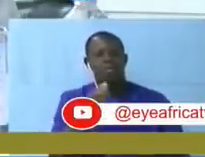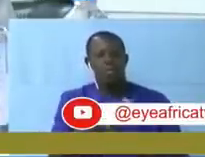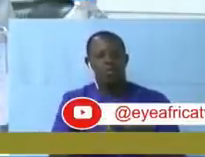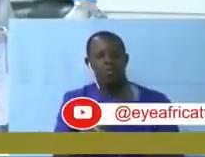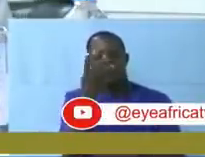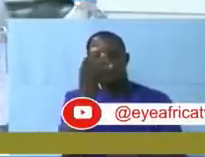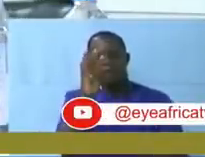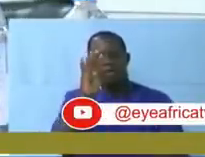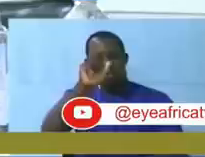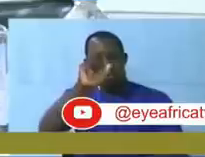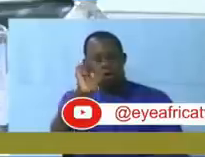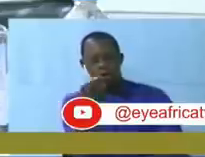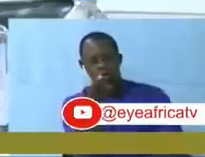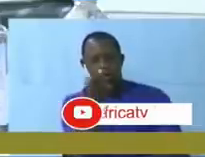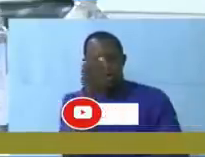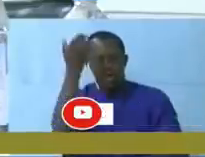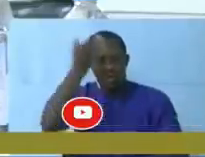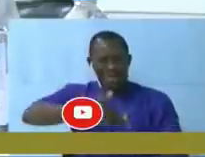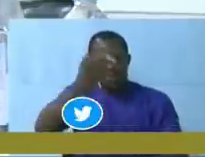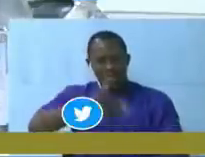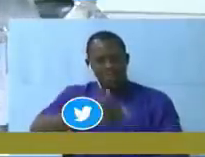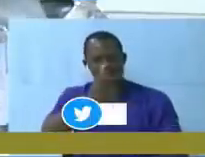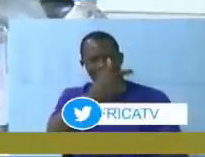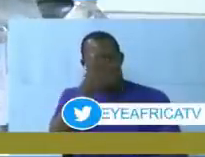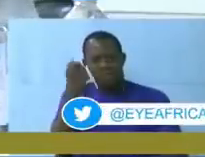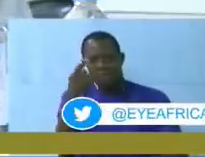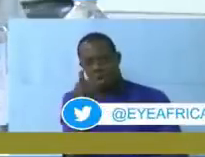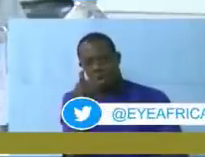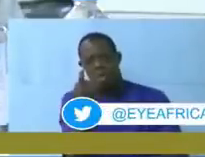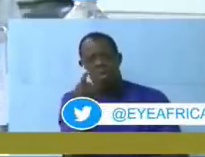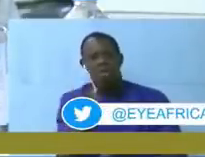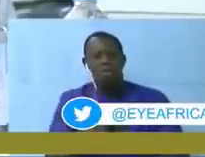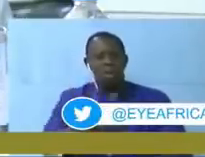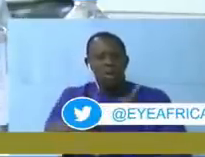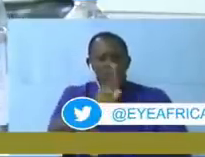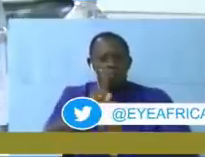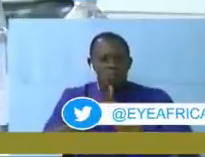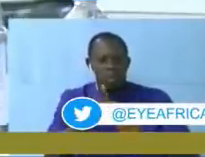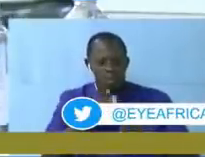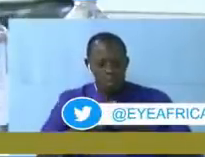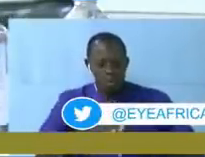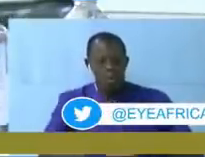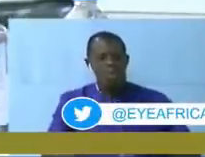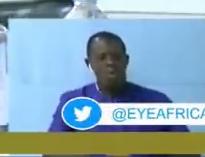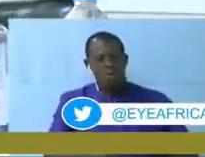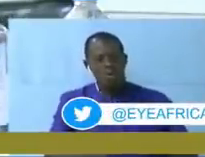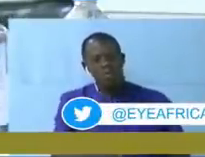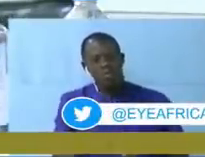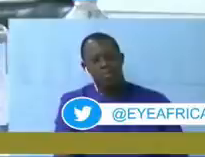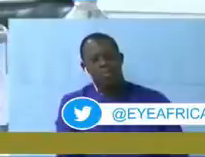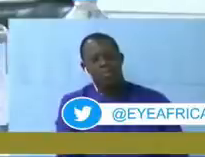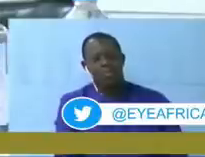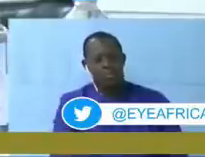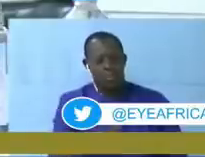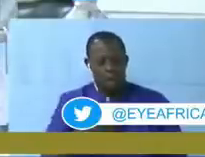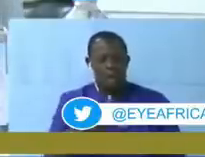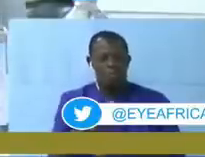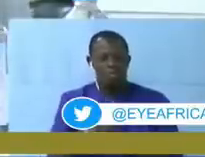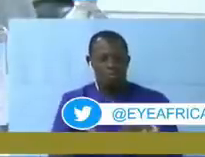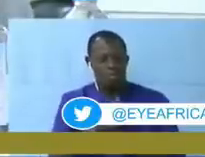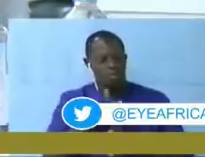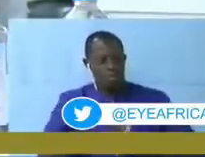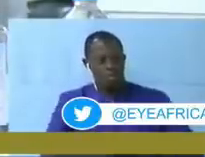August, 1971. And Yentifan, where August, 1971? Place of birth? Pangajudo. I was born